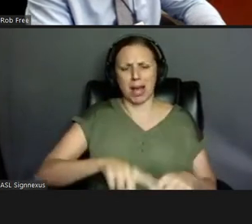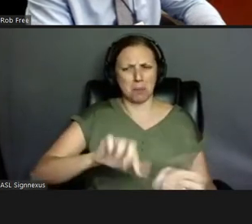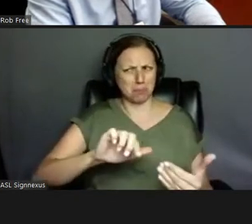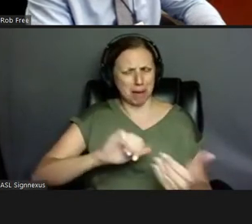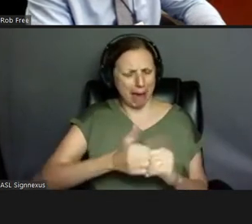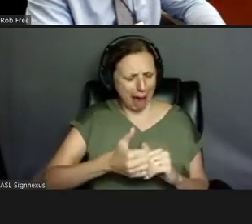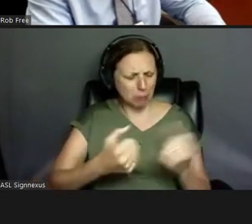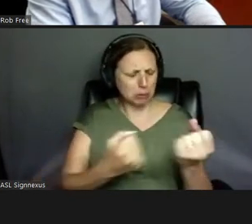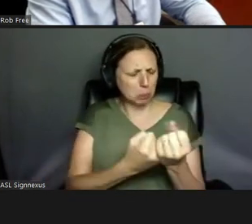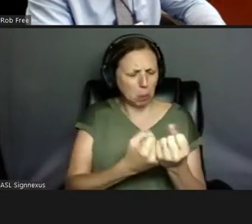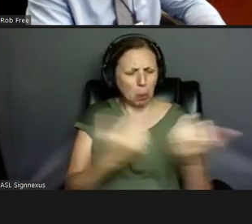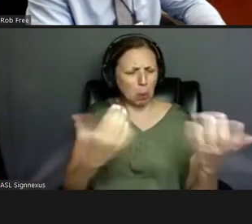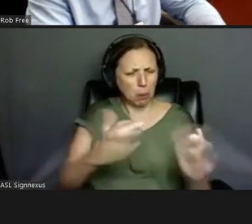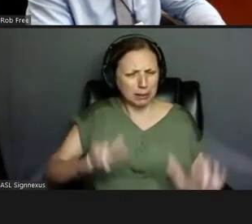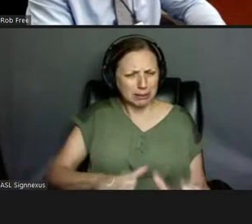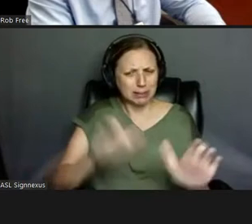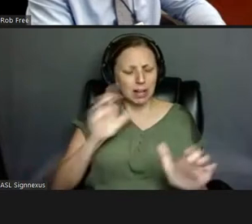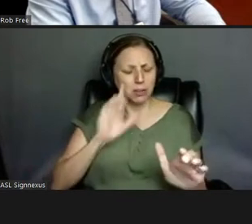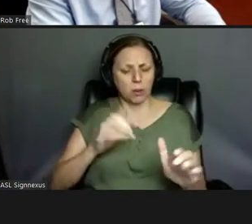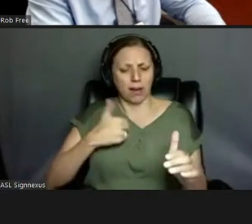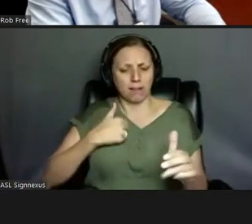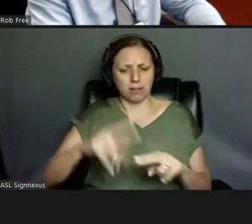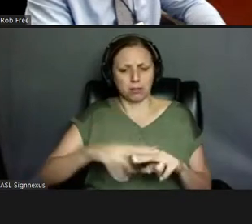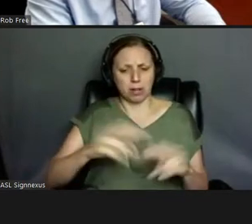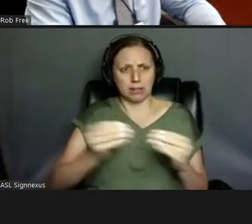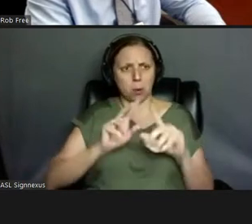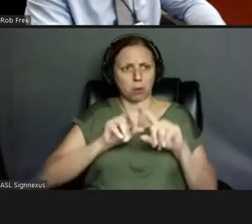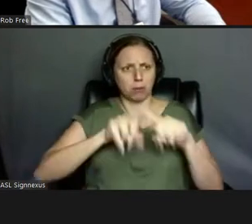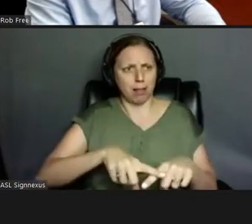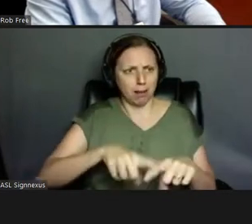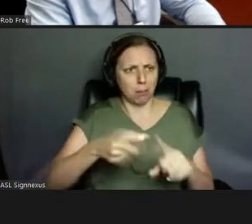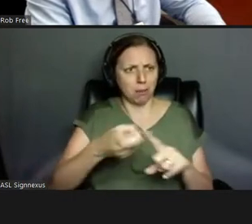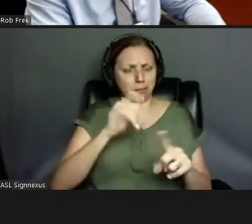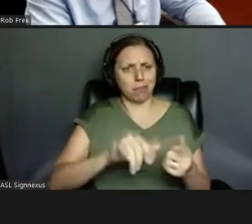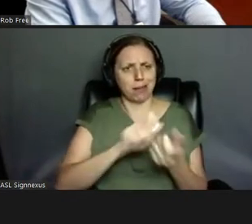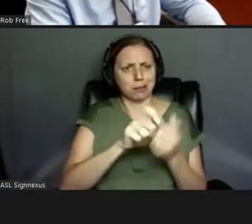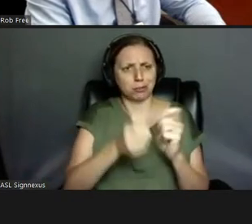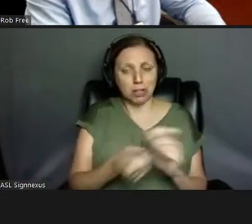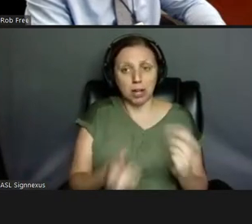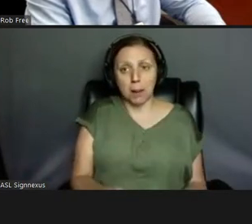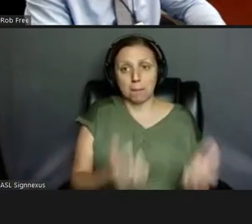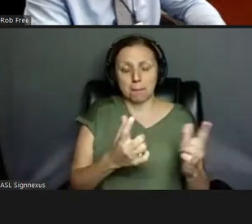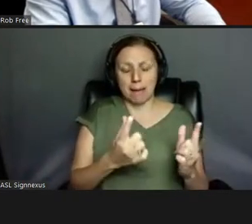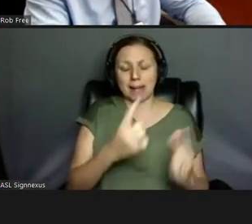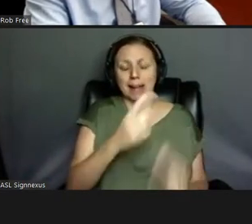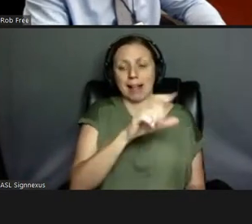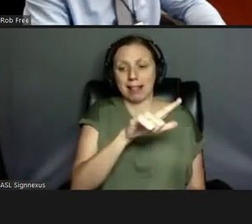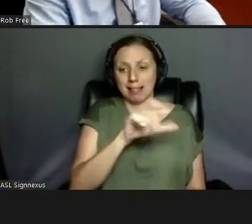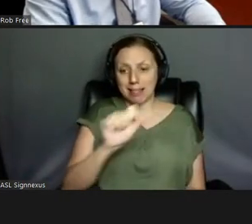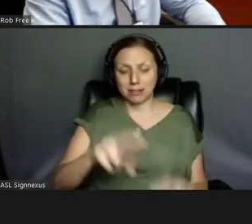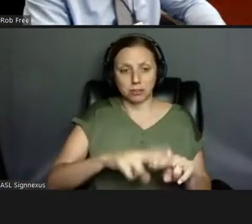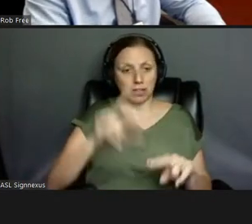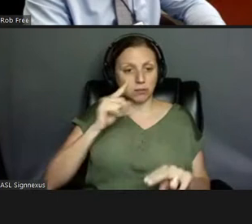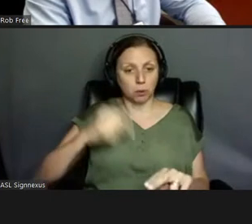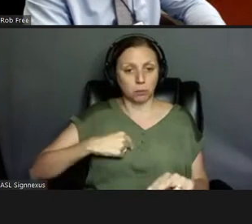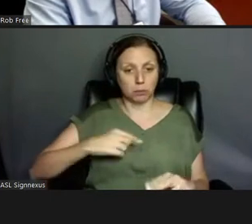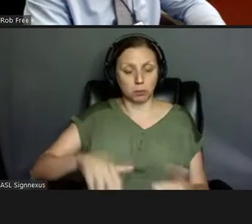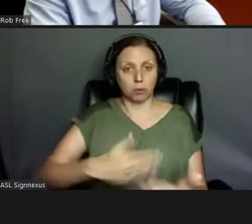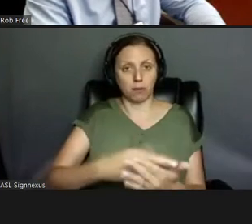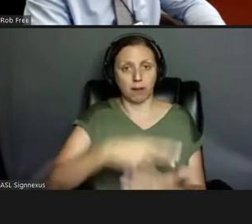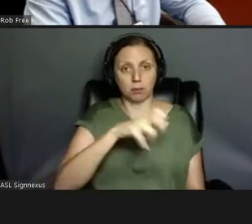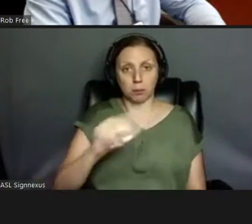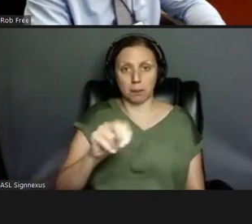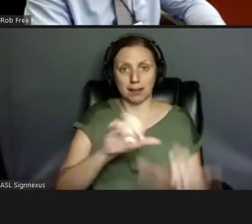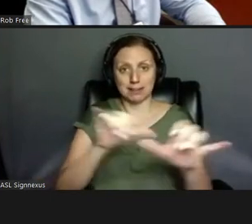has been done that makes the trains more dependable under these changes. There are so many less trains for me to take into Penn Station. There are